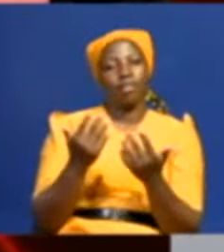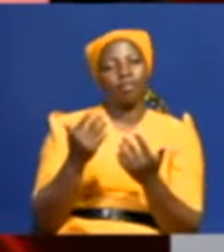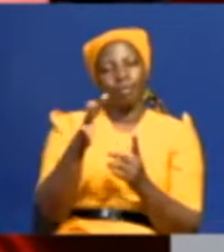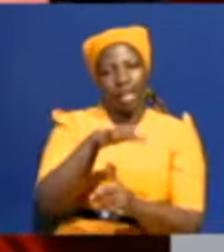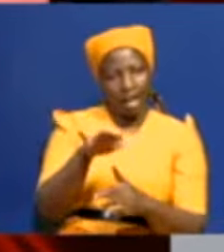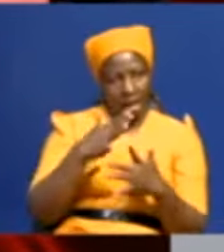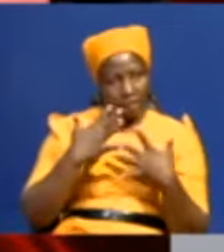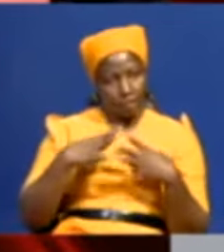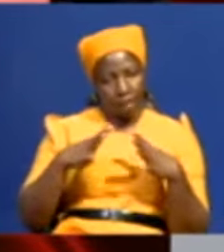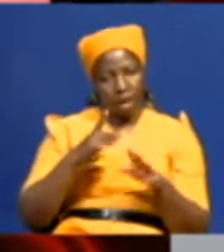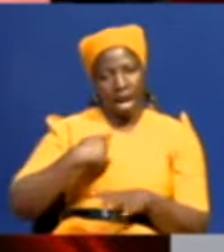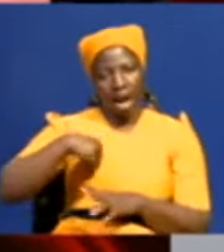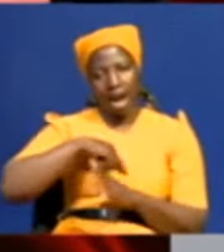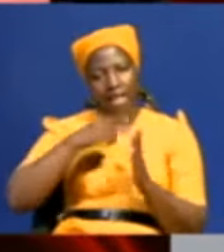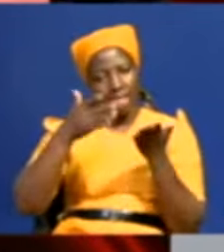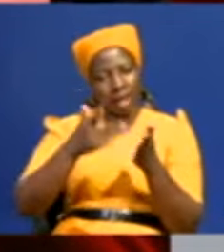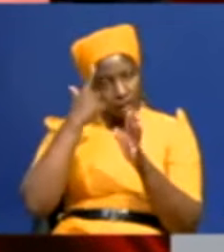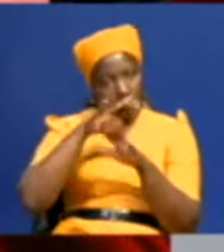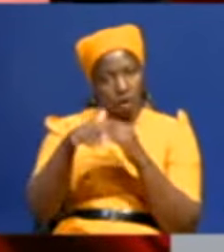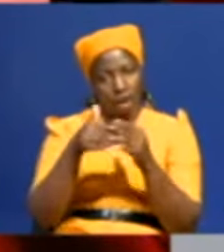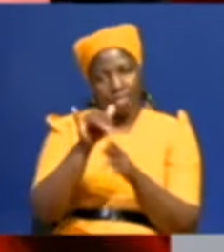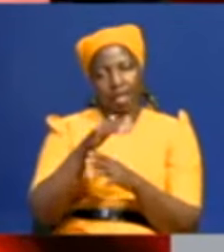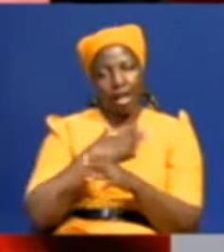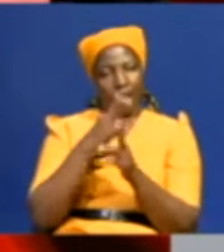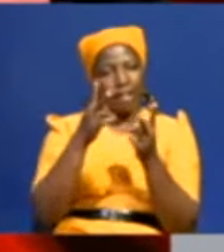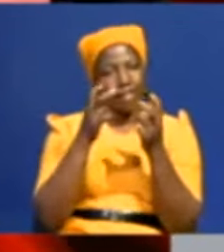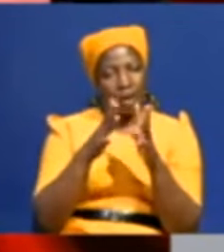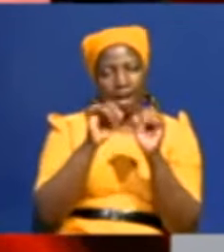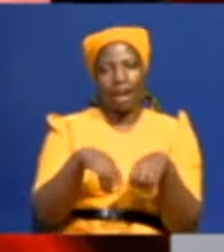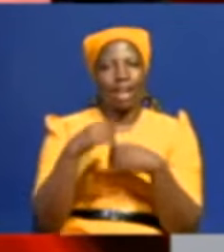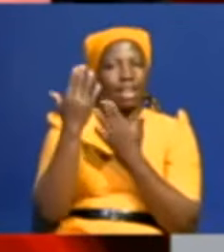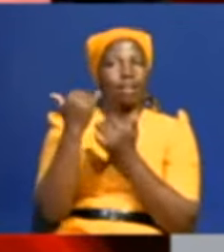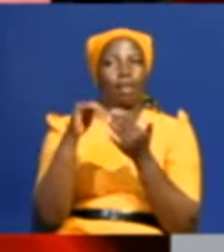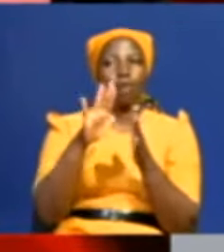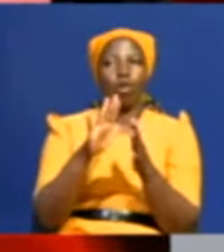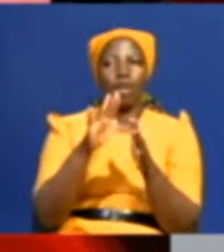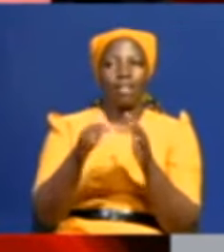course and we are on the ground for all that, and our viewers can expect more about this event later on in our subsequent bulletin.